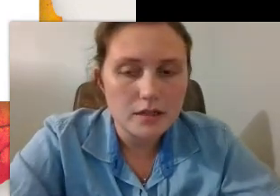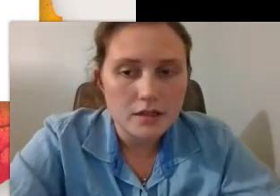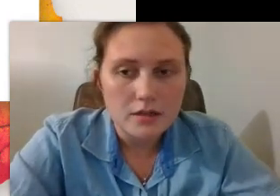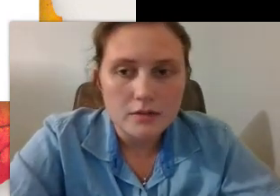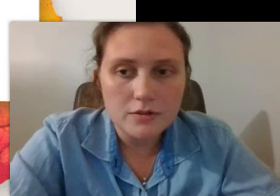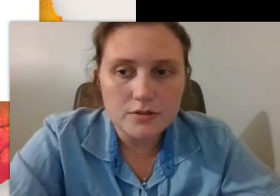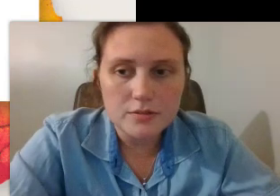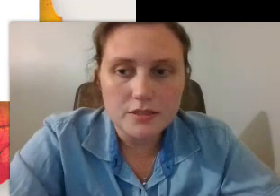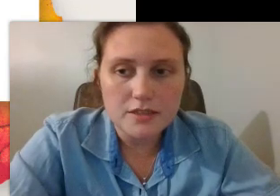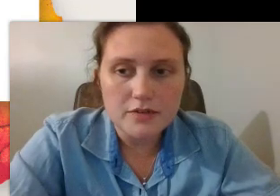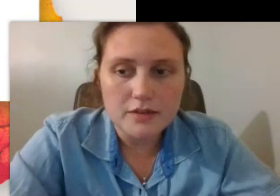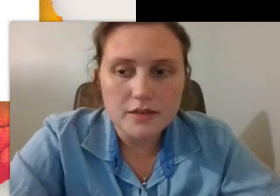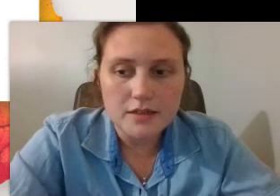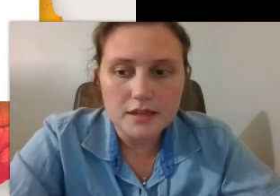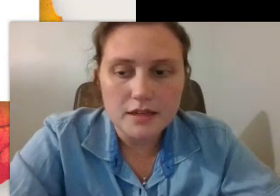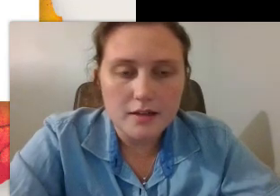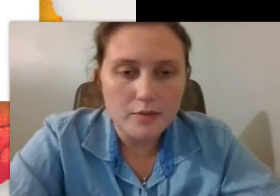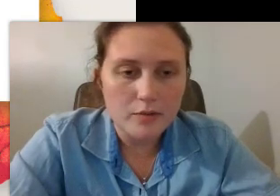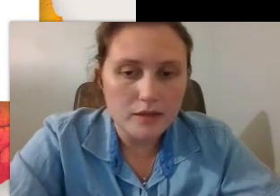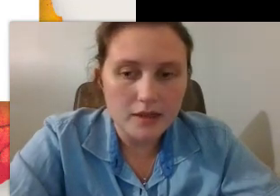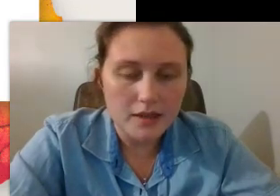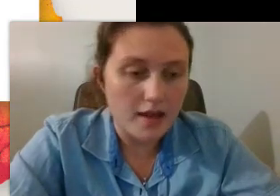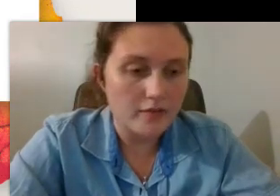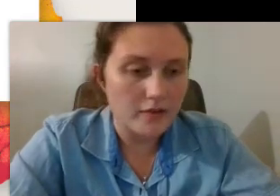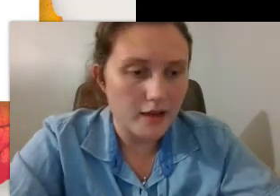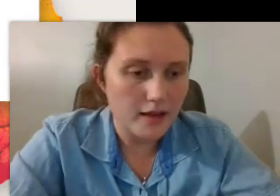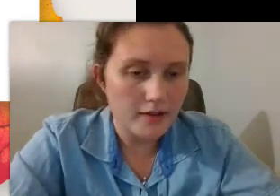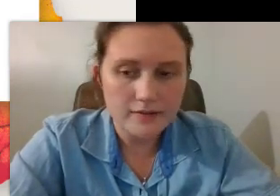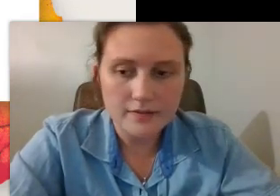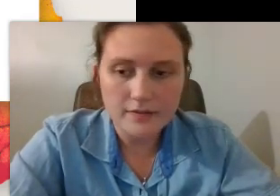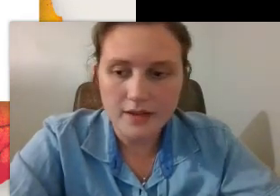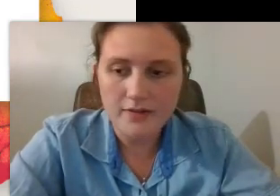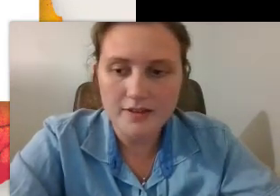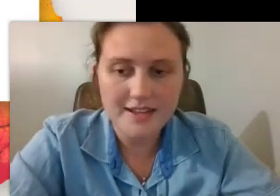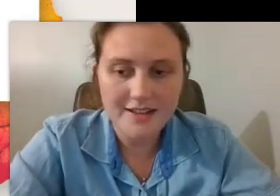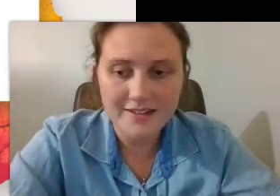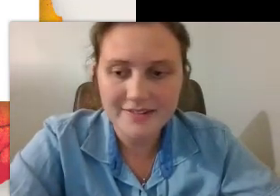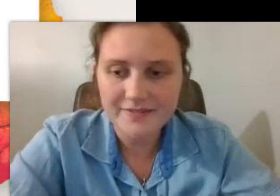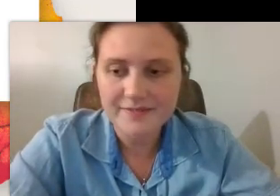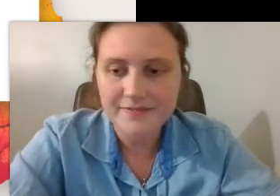tomorrow. We'll do some more stuff with this, and then we'll really get the hang of it, okay? Have a nice day.